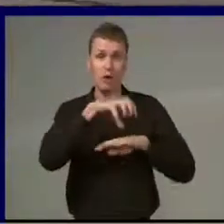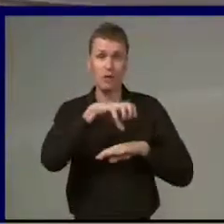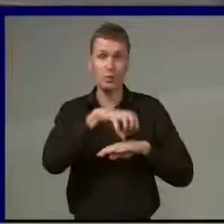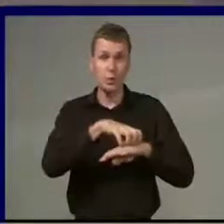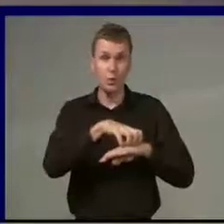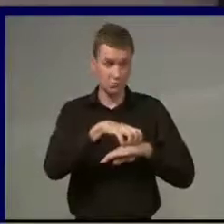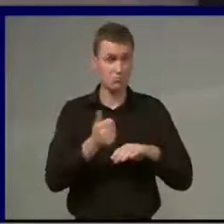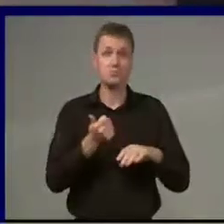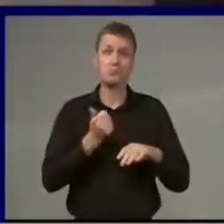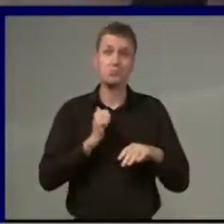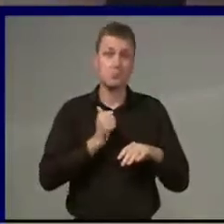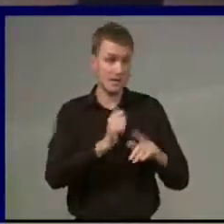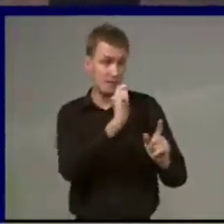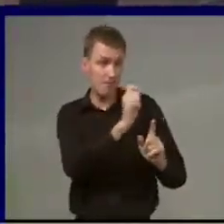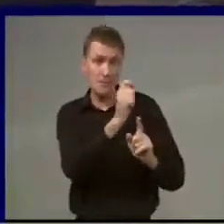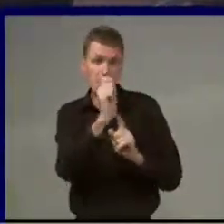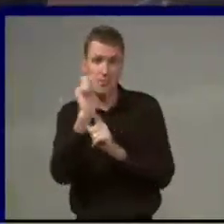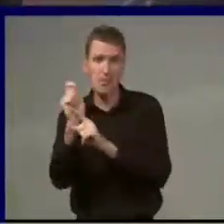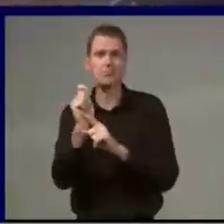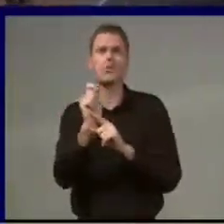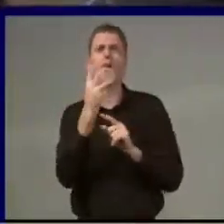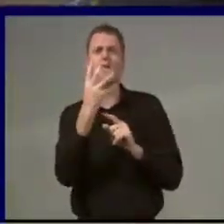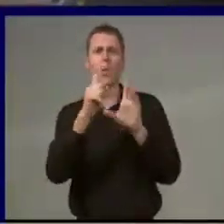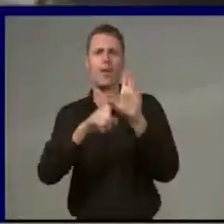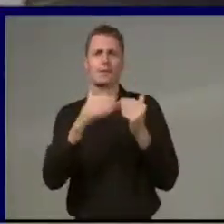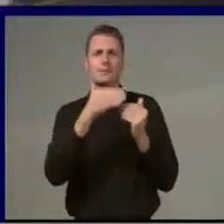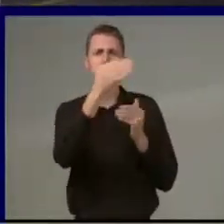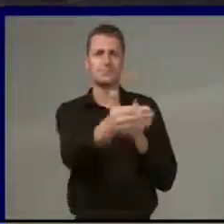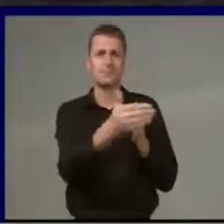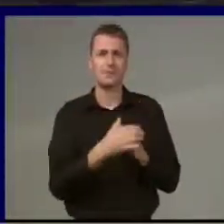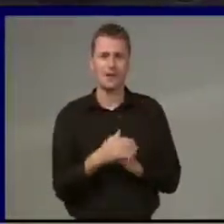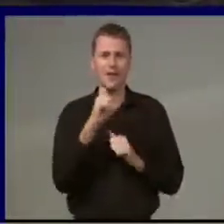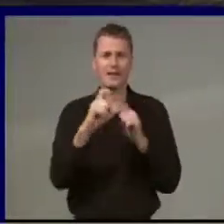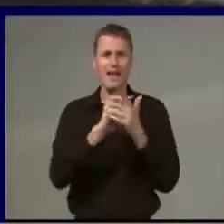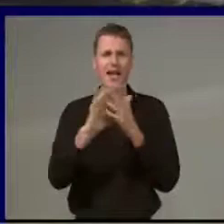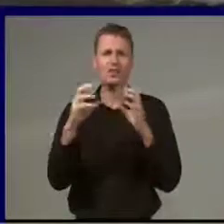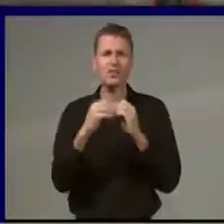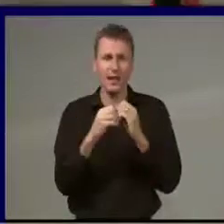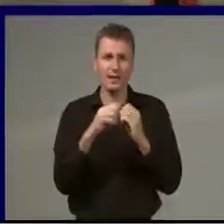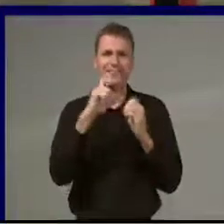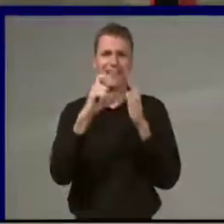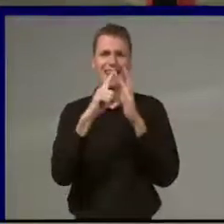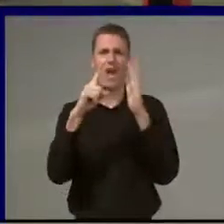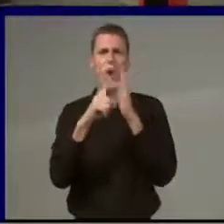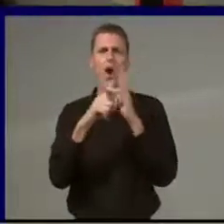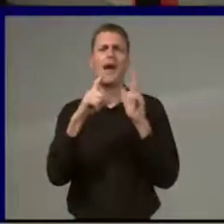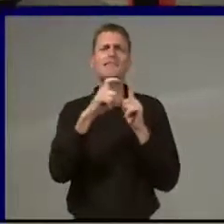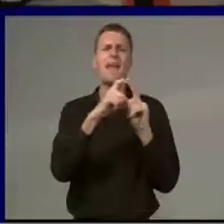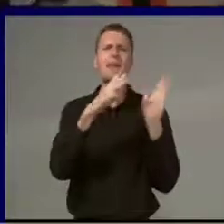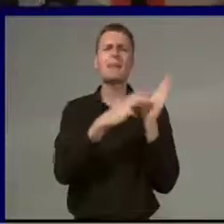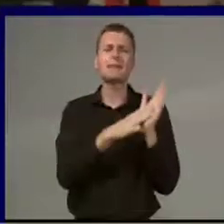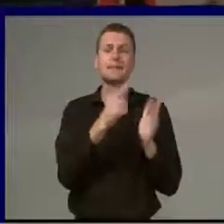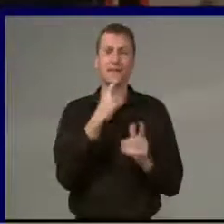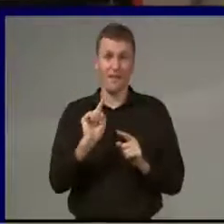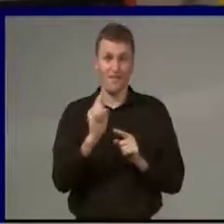is expected to take 4 years. CDHB Chief Executive David Meats says in the first stage no car